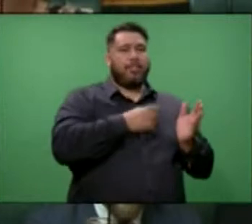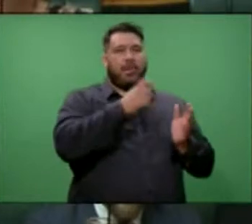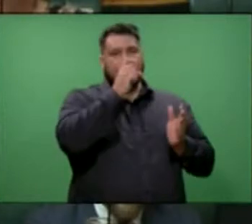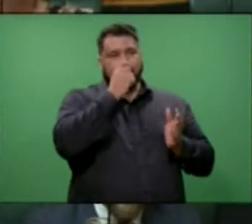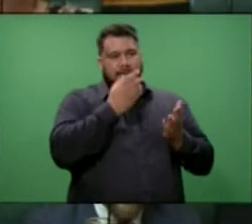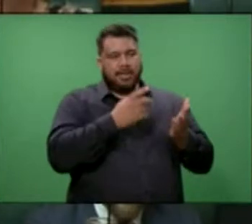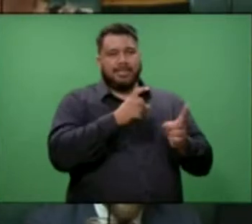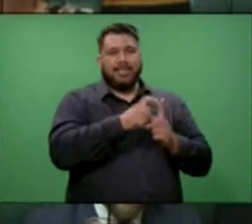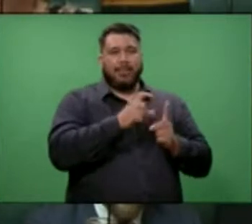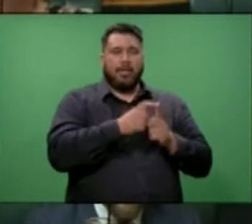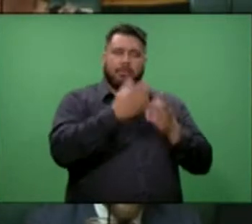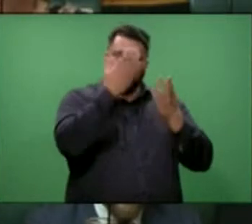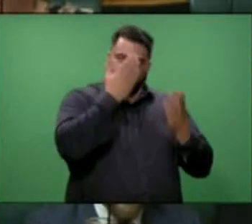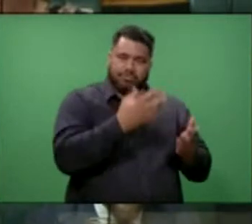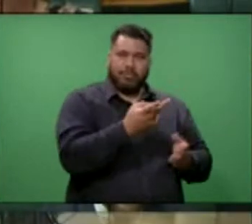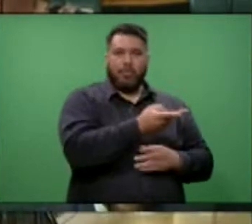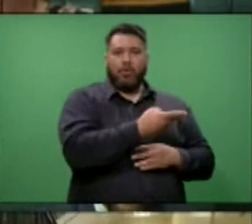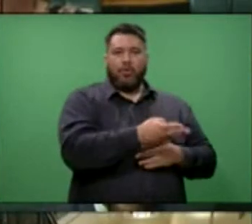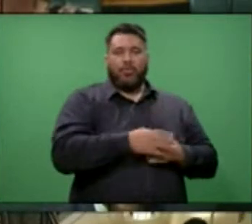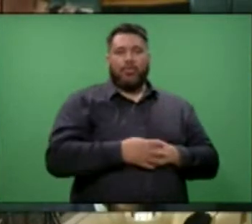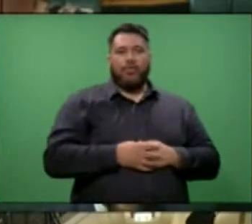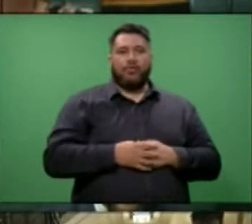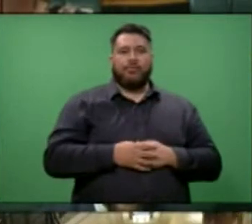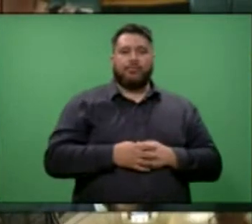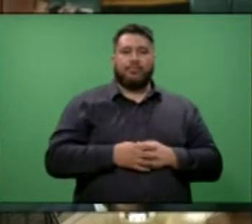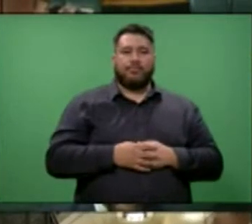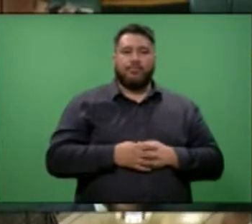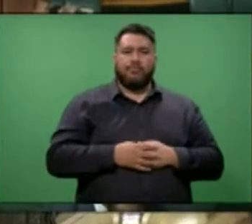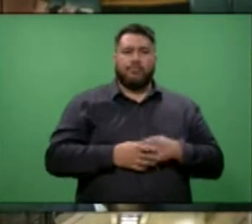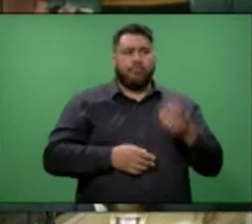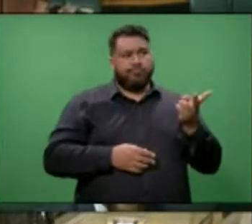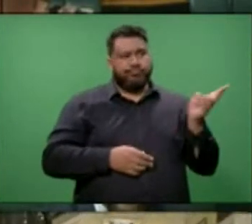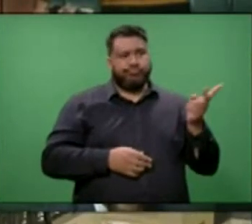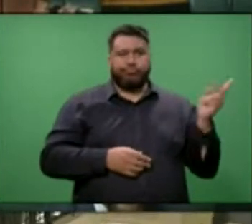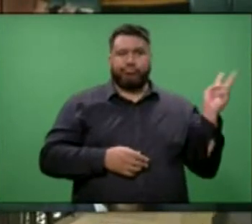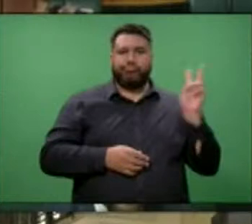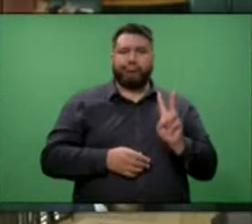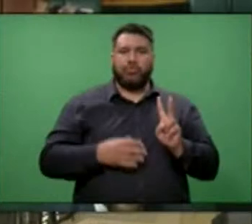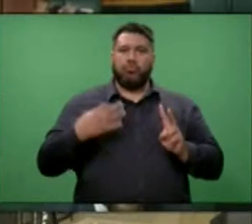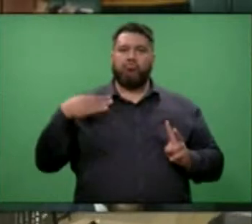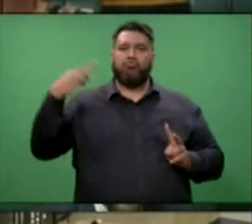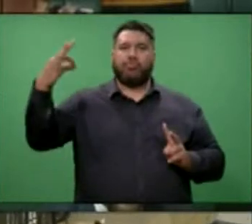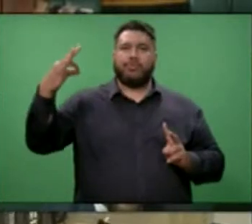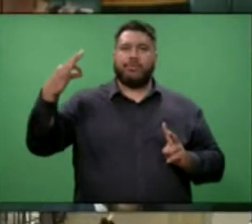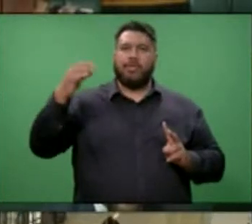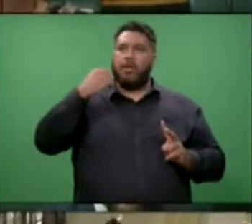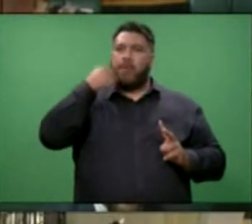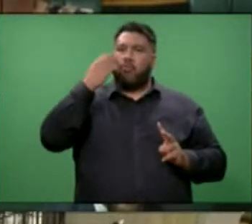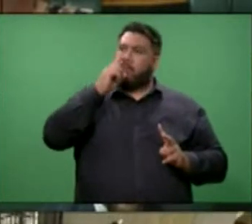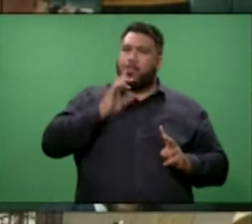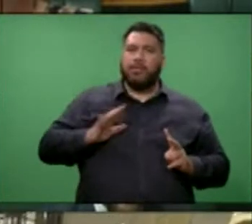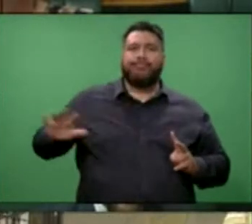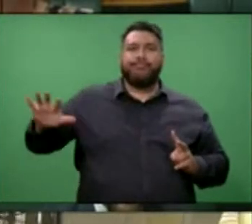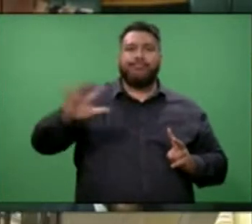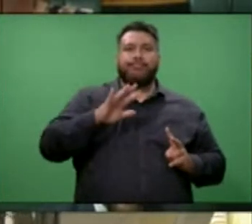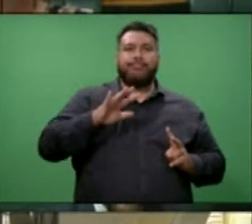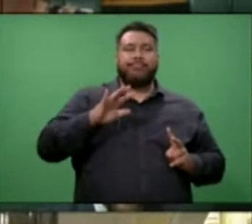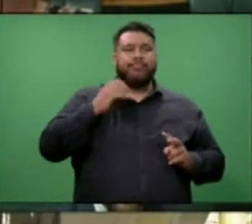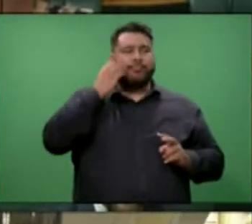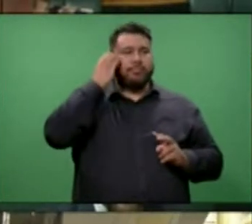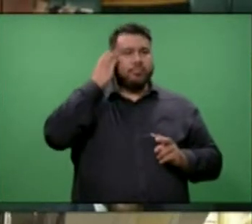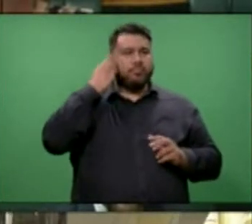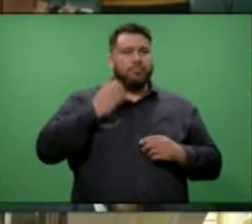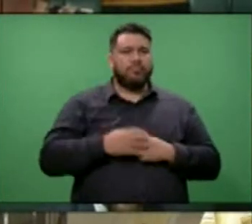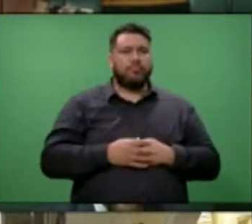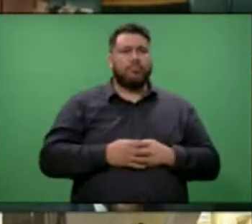hoki te tau Māori, kei konei kaurua, hei hāpai, hei akiaki ai I ngā kaupapa